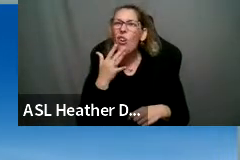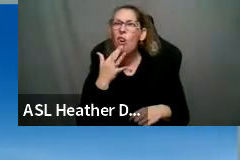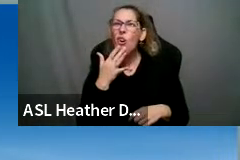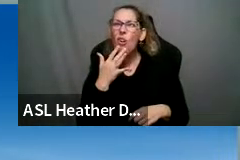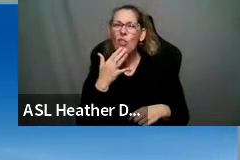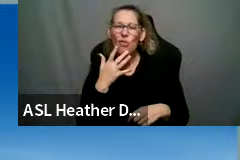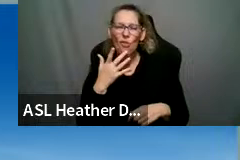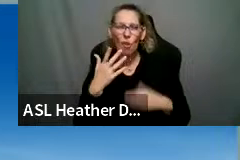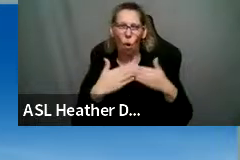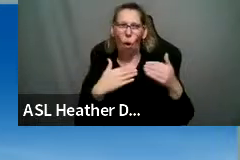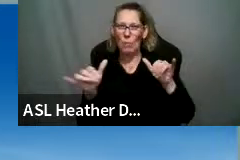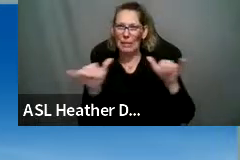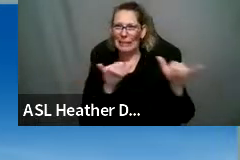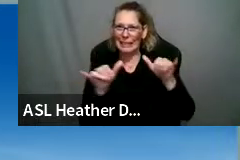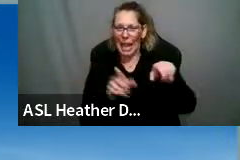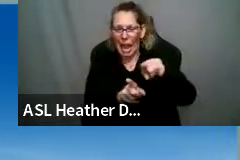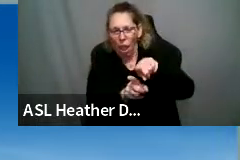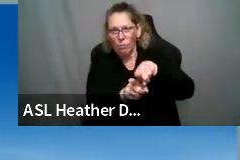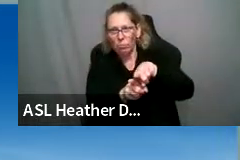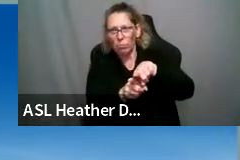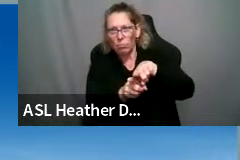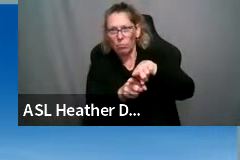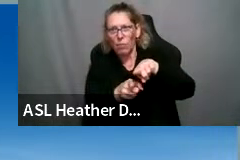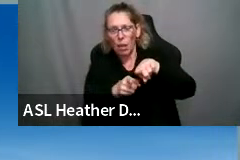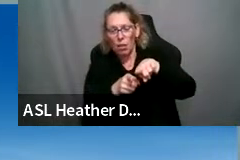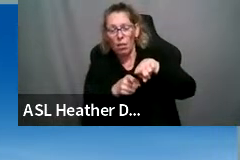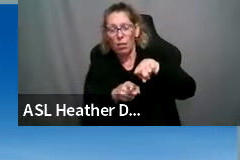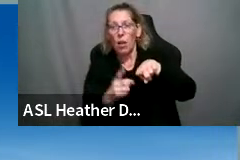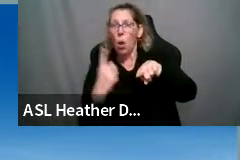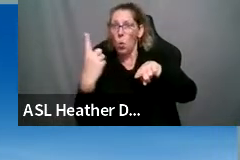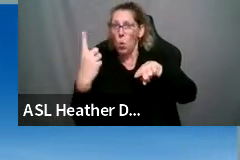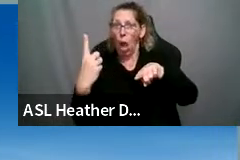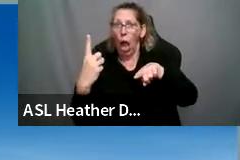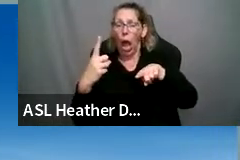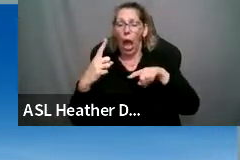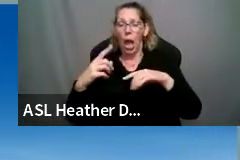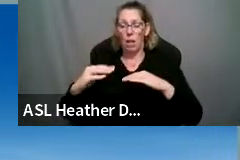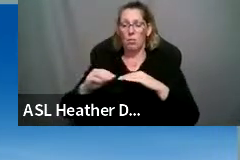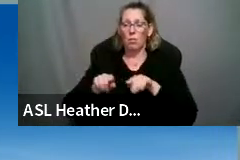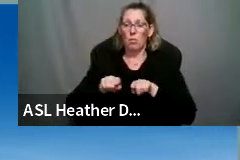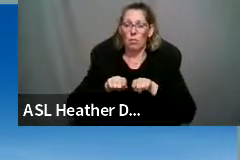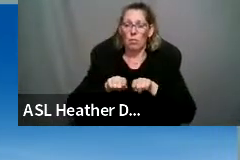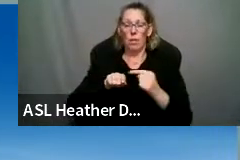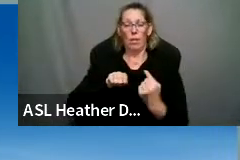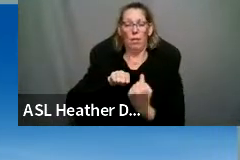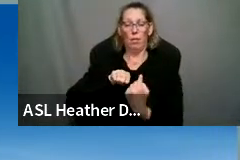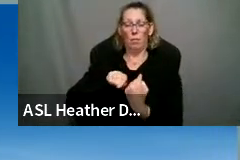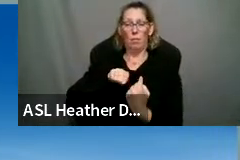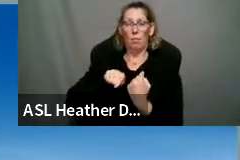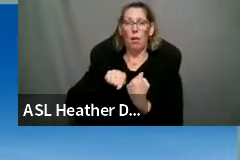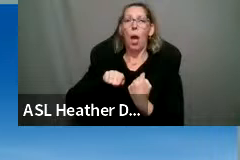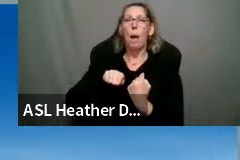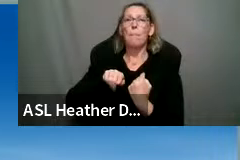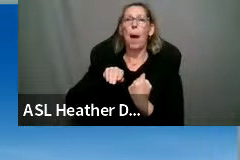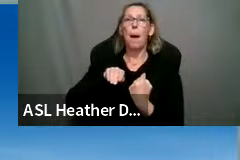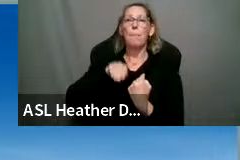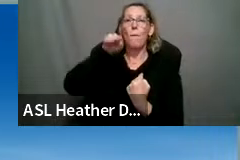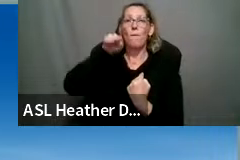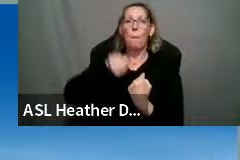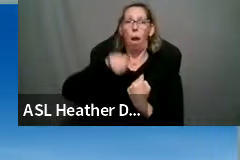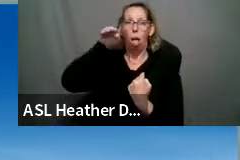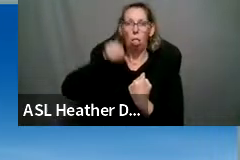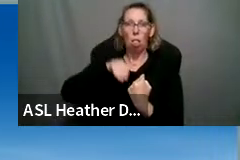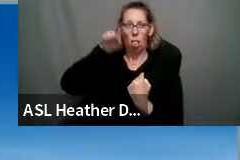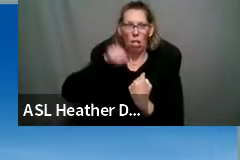almost at the same height is the single level movable bridge. And you can see that the distance between the bridge piers in